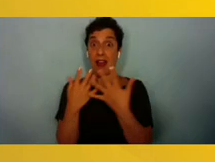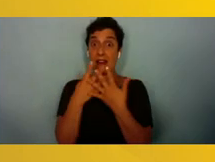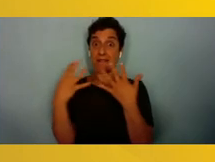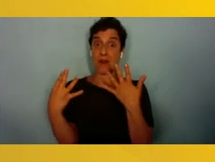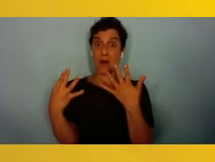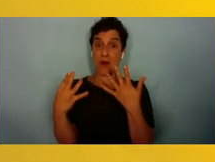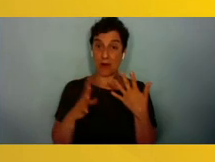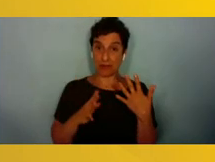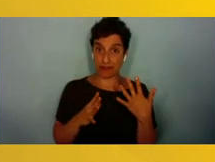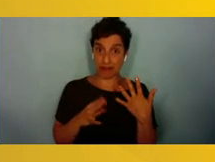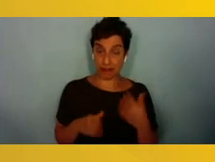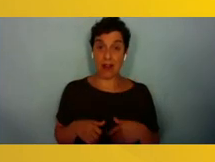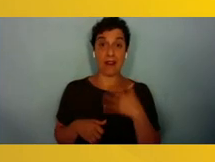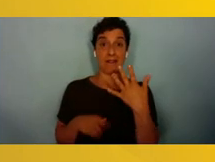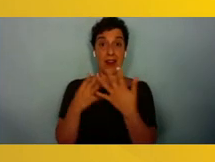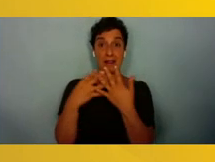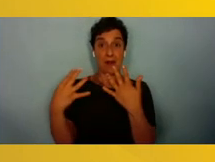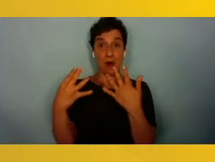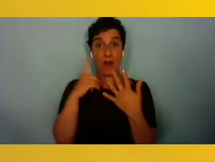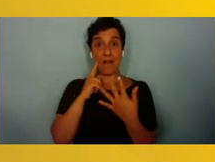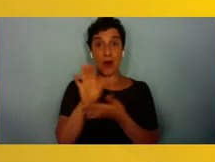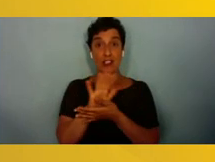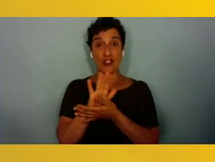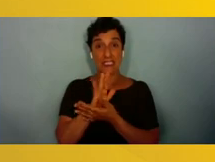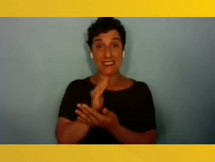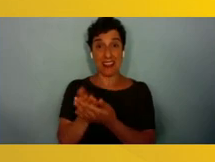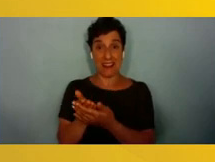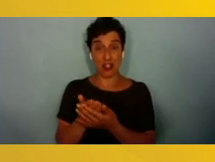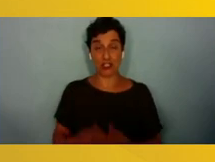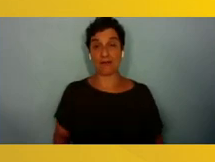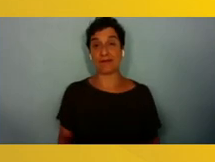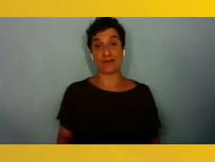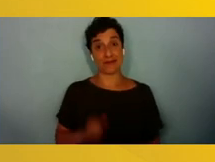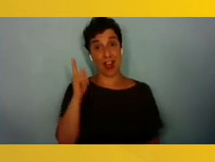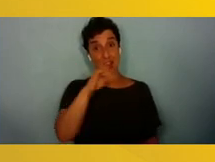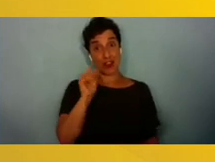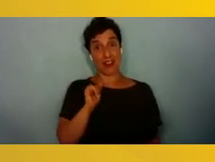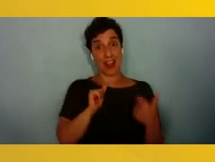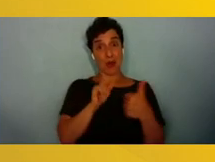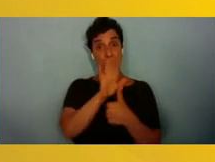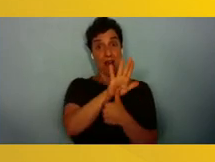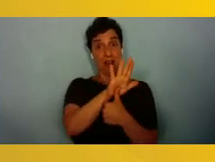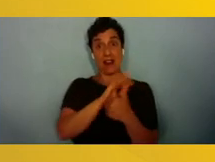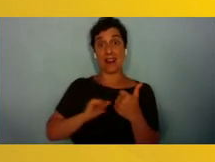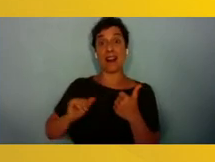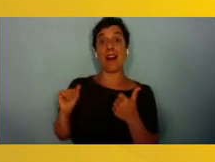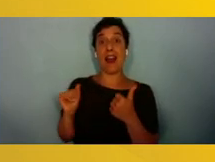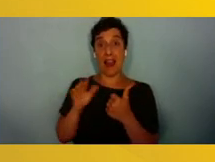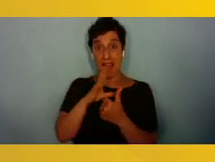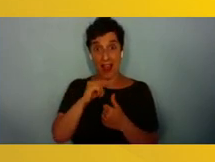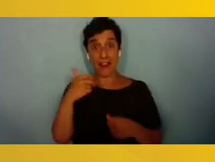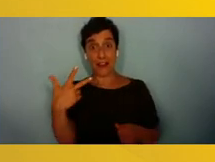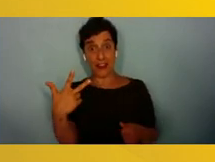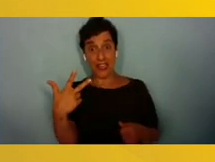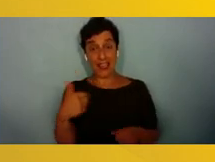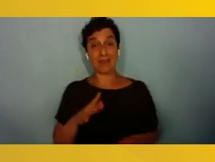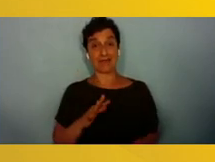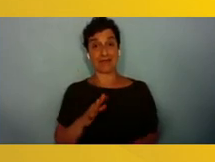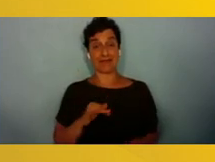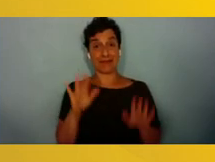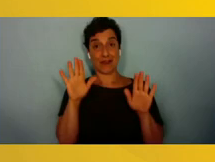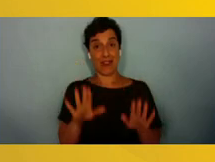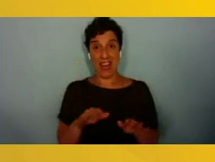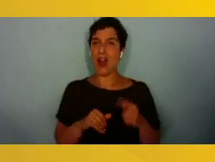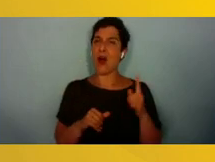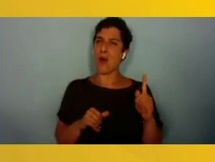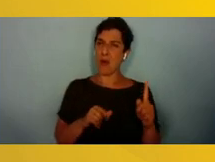saved and 4 out of 5 on the cheese delivered. So looks like solution 1 and solution 3 both have good results, but solution 1 is a little